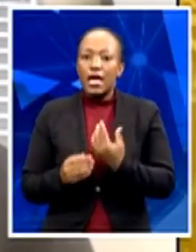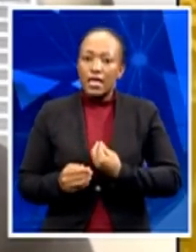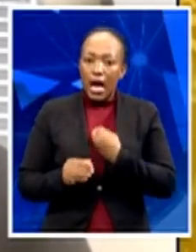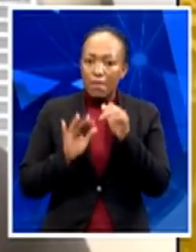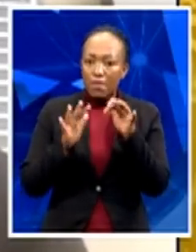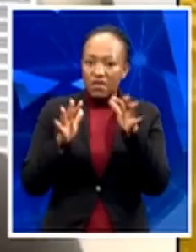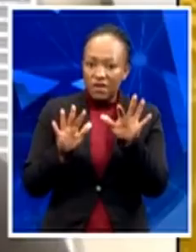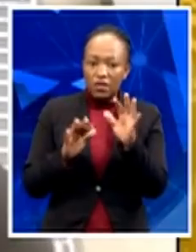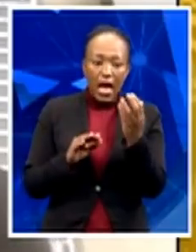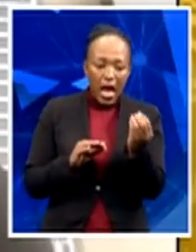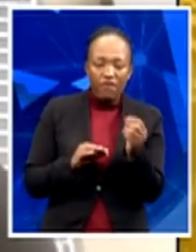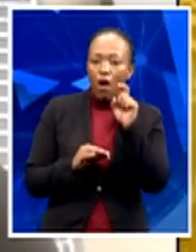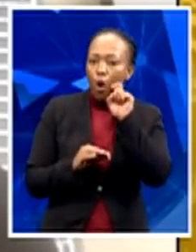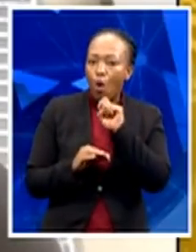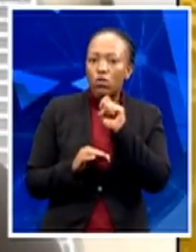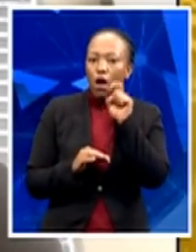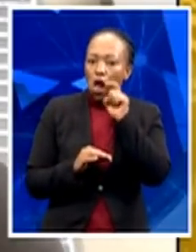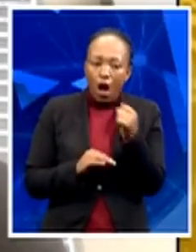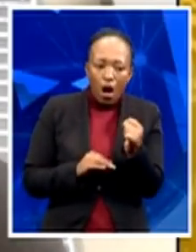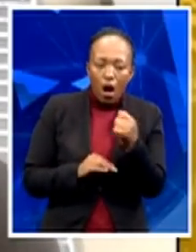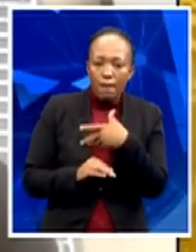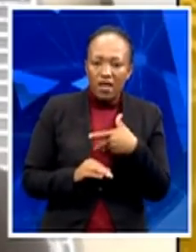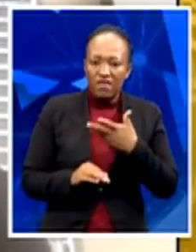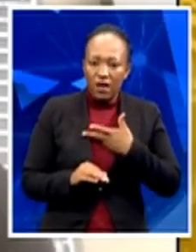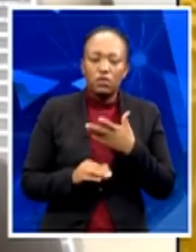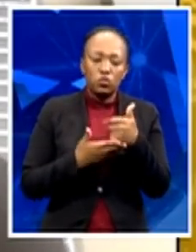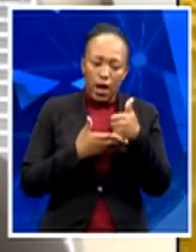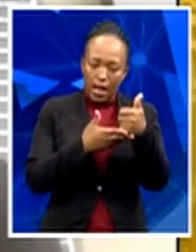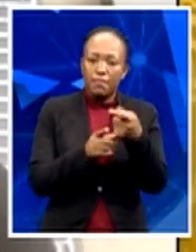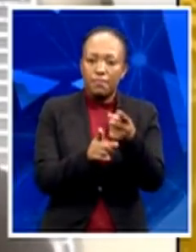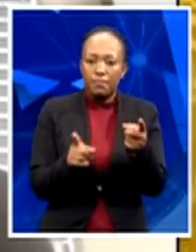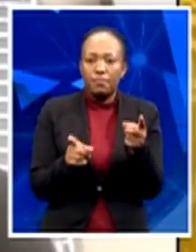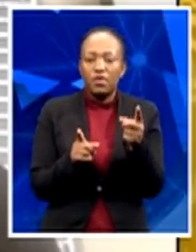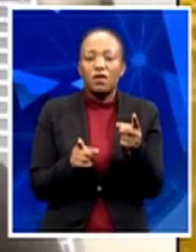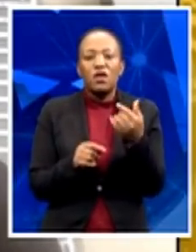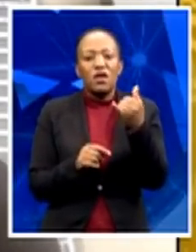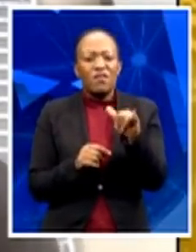and assist their senior citizens who maybe perhaps might not be able to read and write,